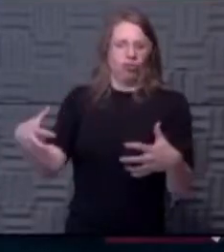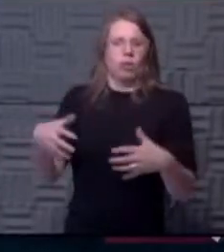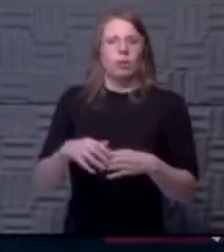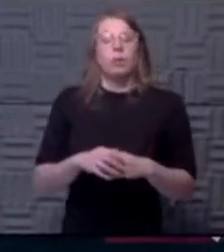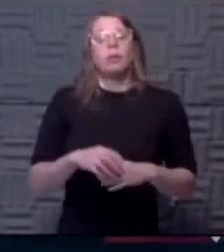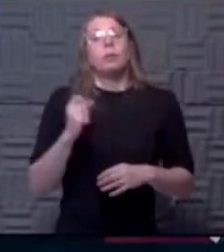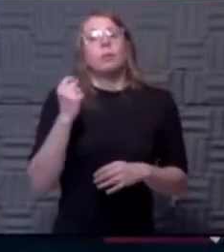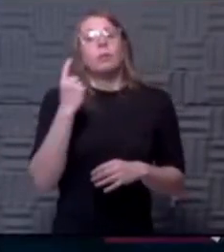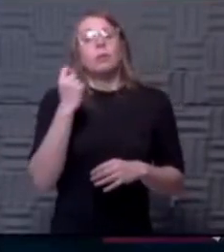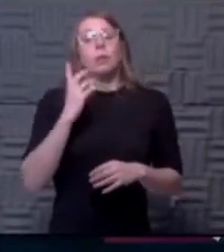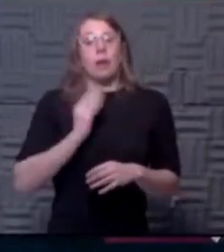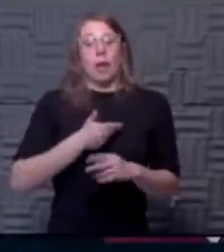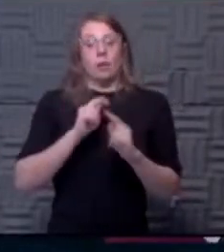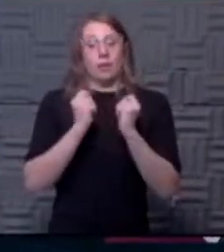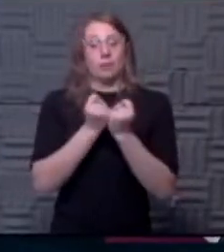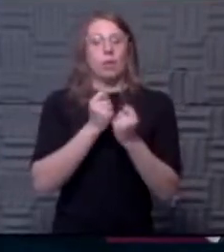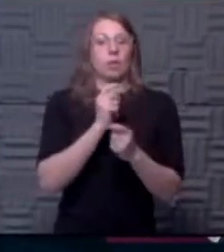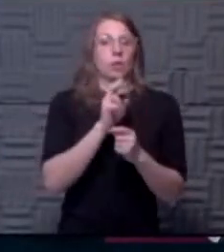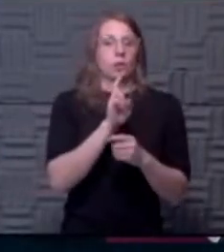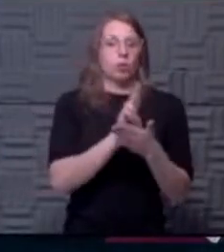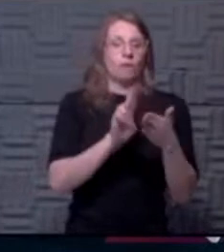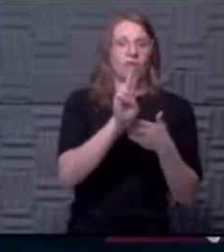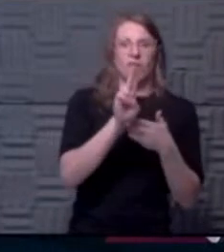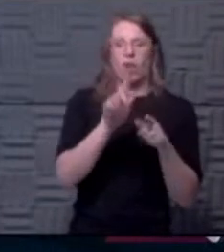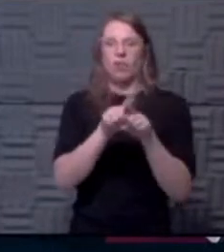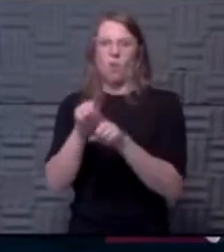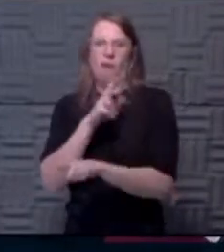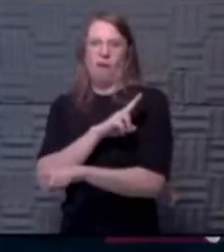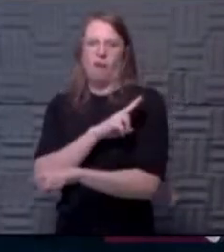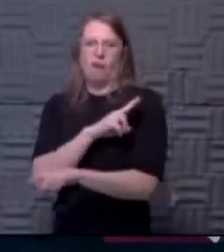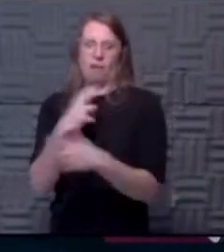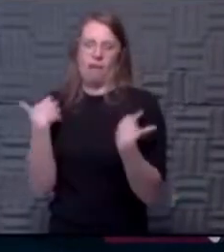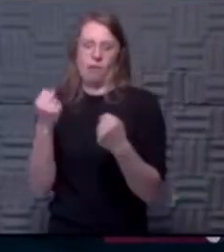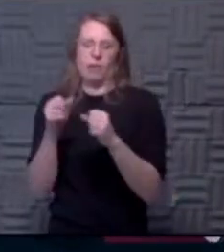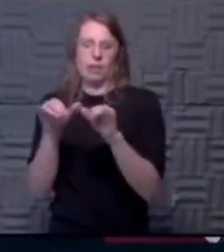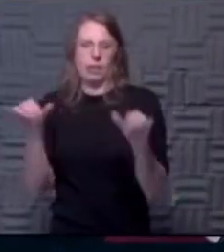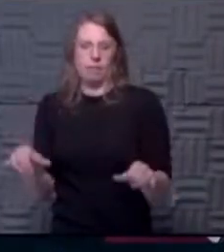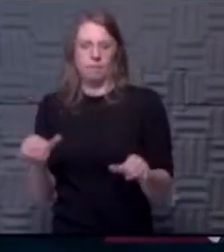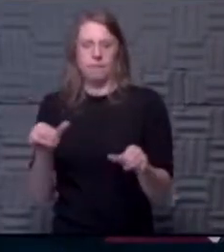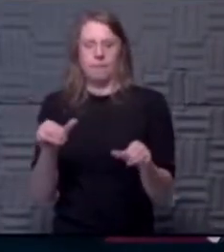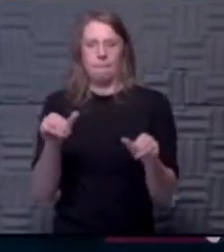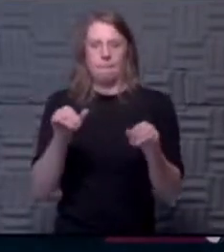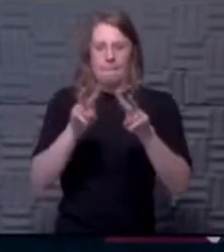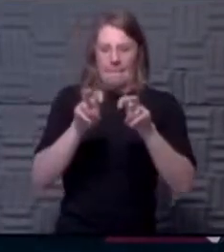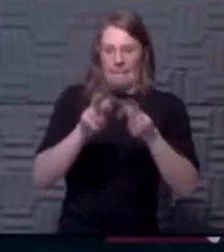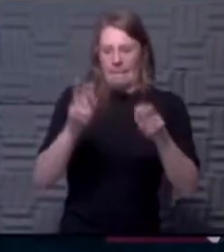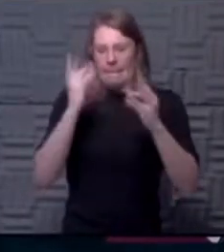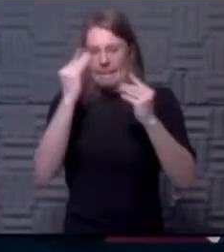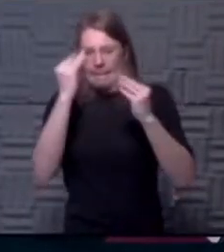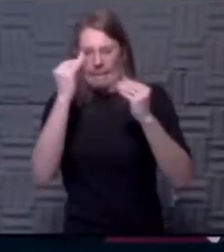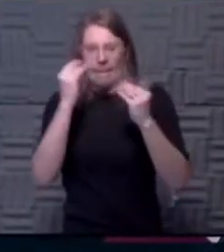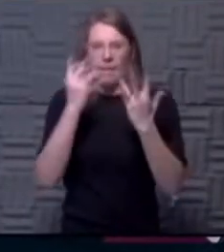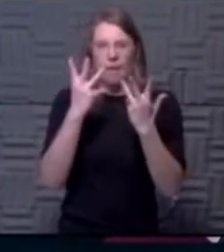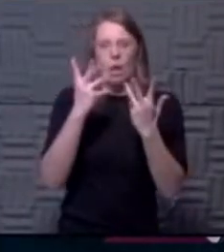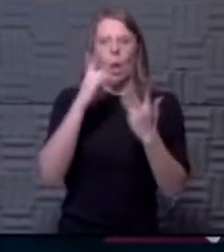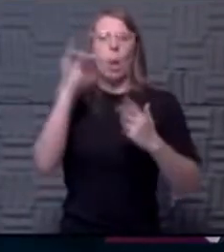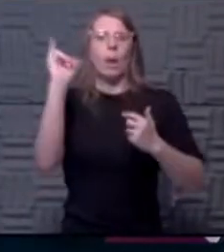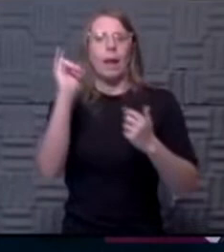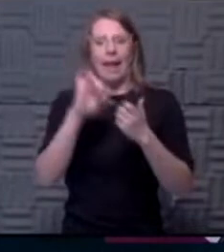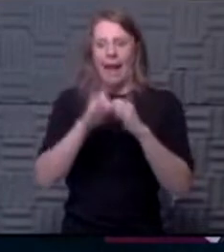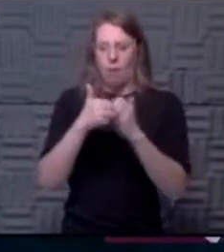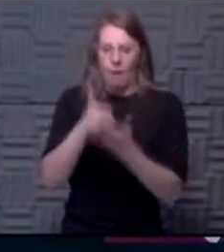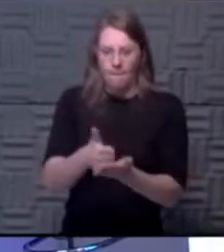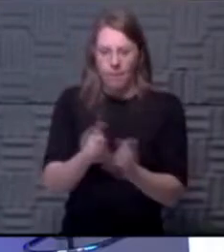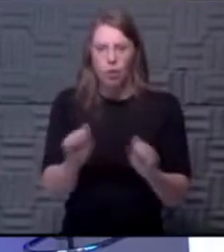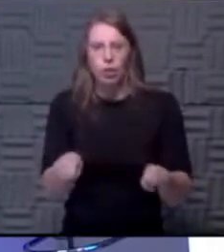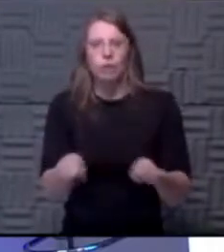team on both the university side and the health system side is asking a lot of those questions as well, thinking about what that might look like or how we could help.